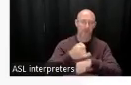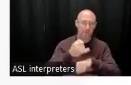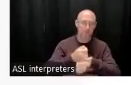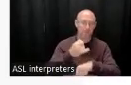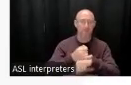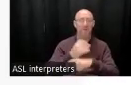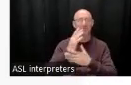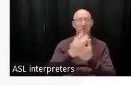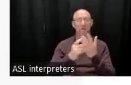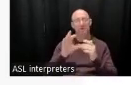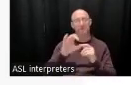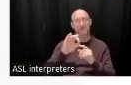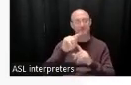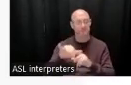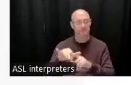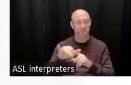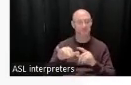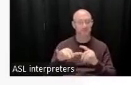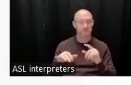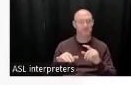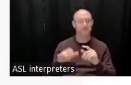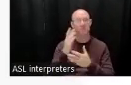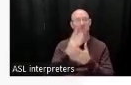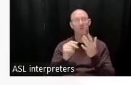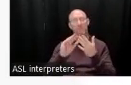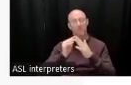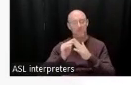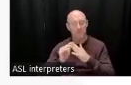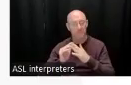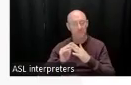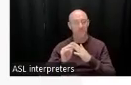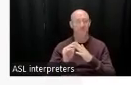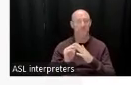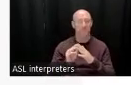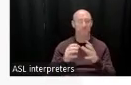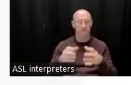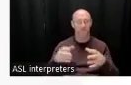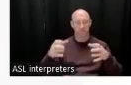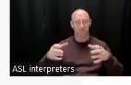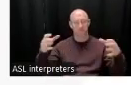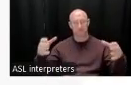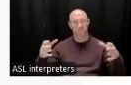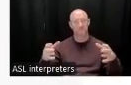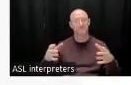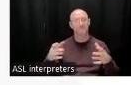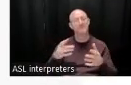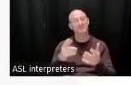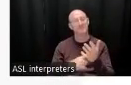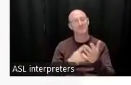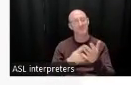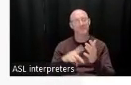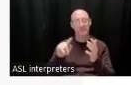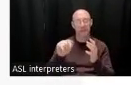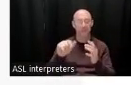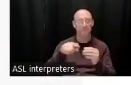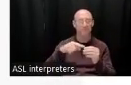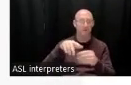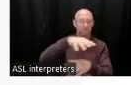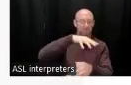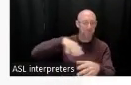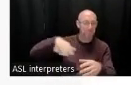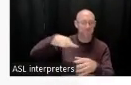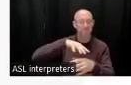of a city, is part of a community, and sometimes it's necessary to take some data about that wider community to